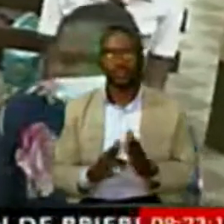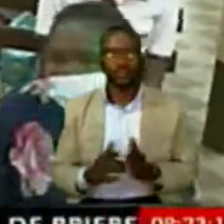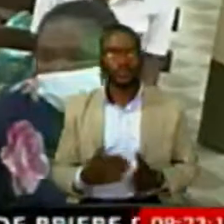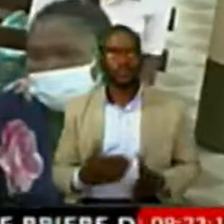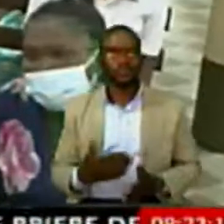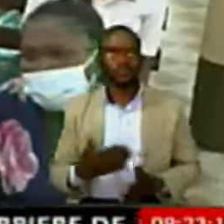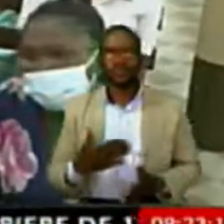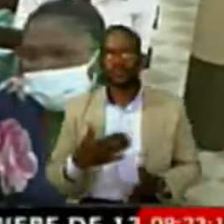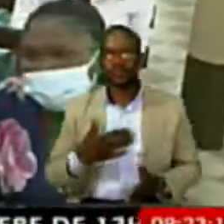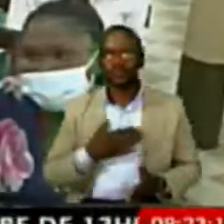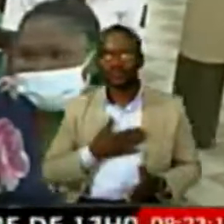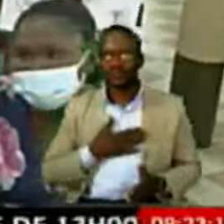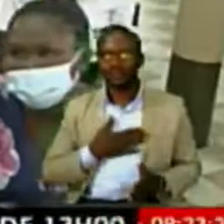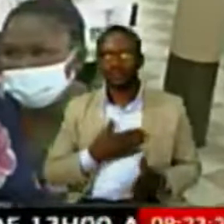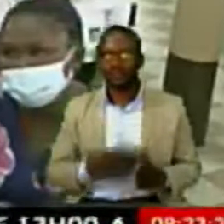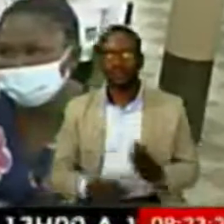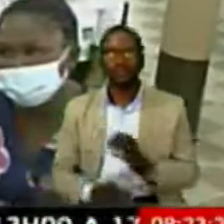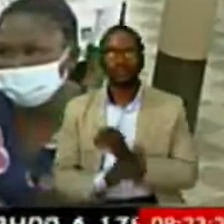Jesus has saved me.